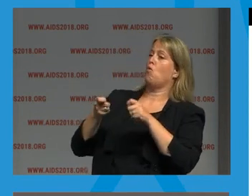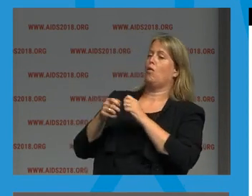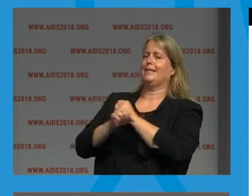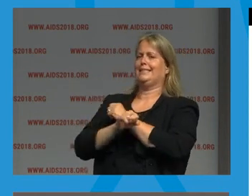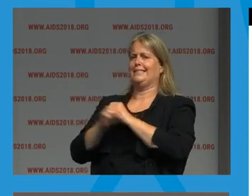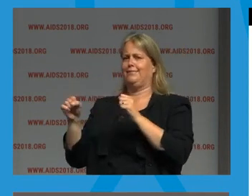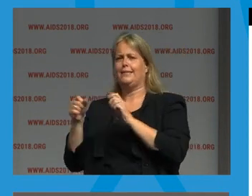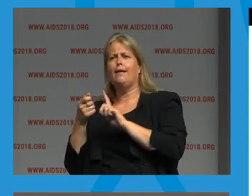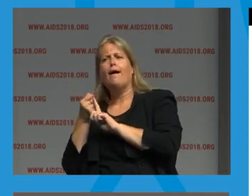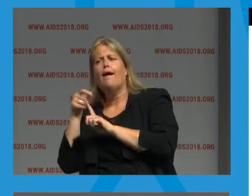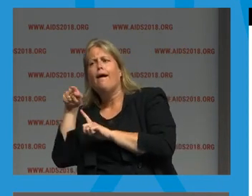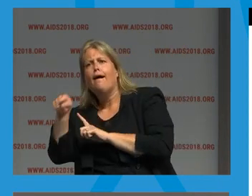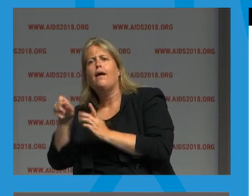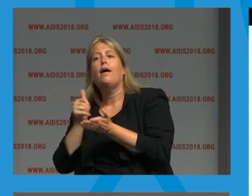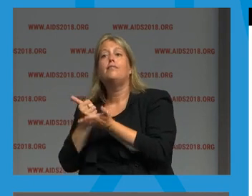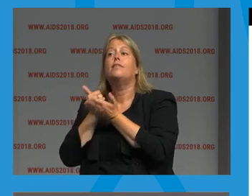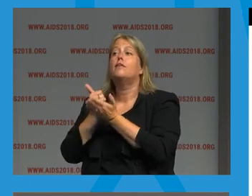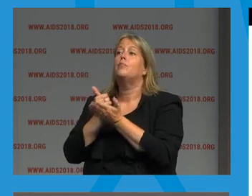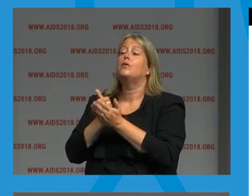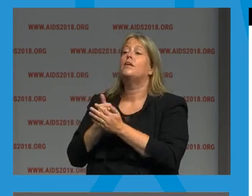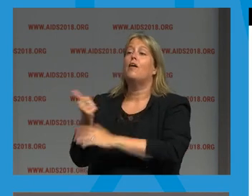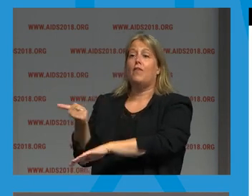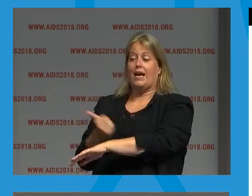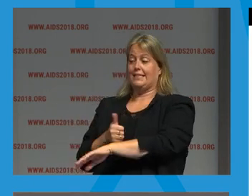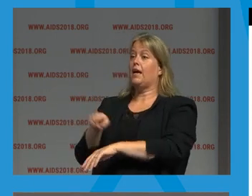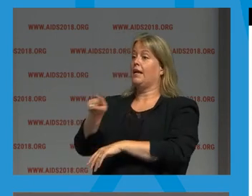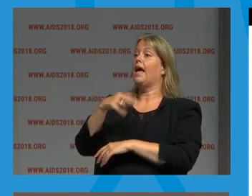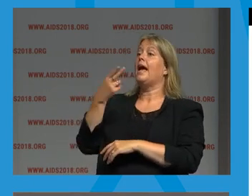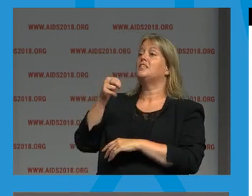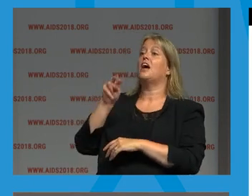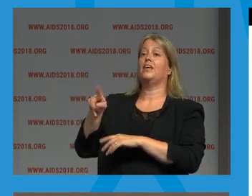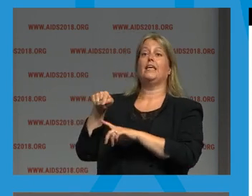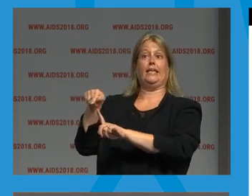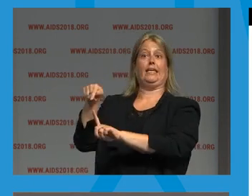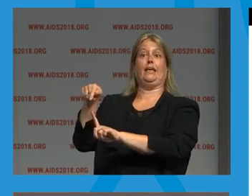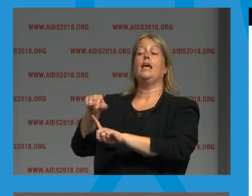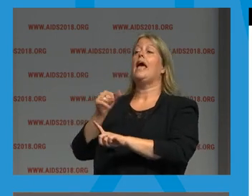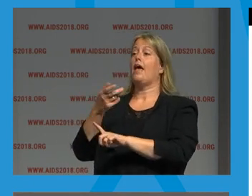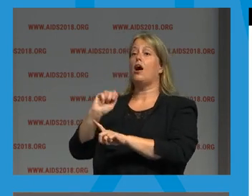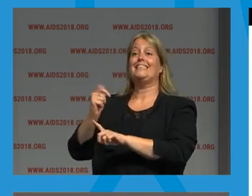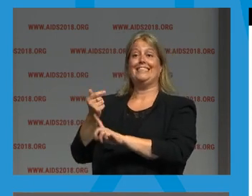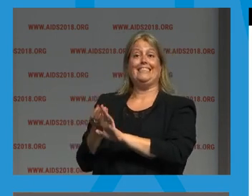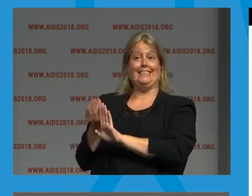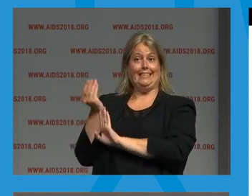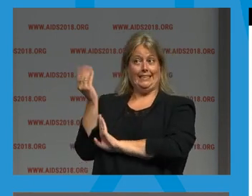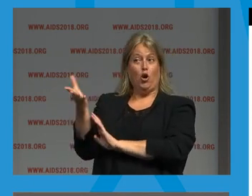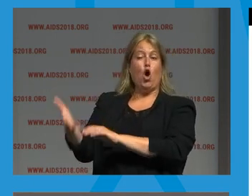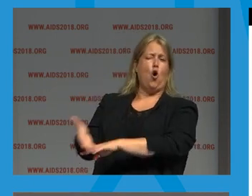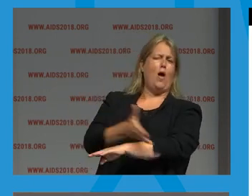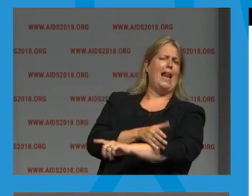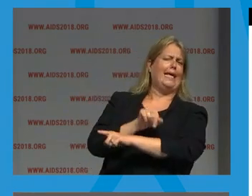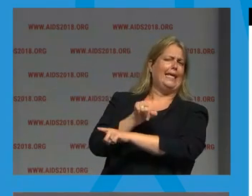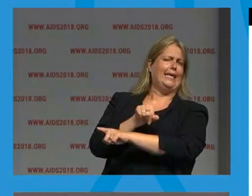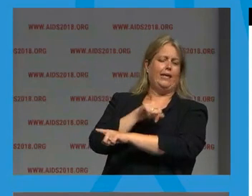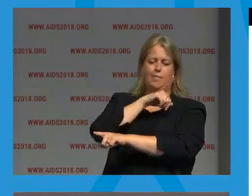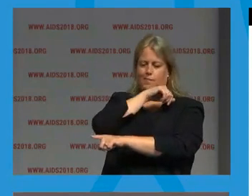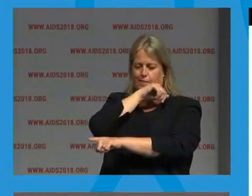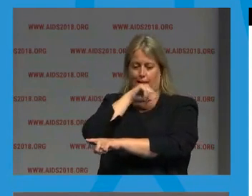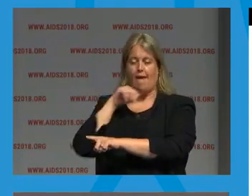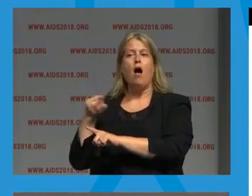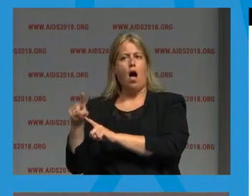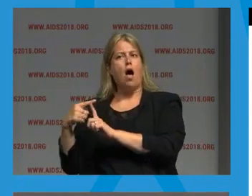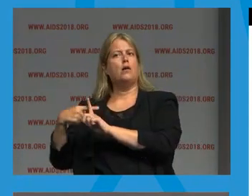therapeutic vaccine in HIV-infected individuals who were treated with ART early in the course of their